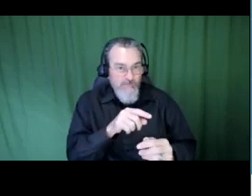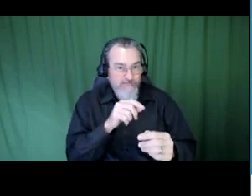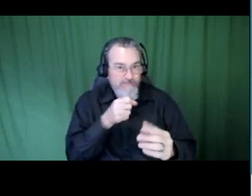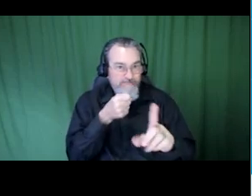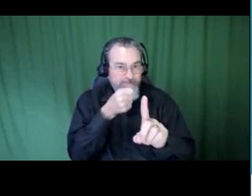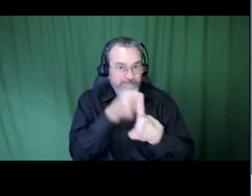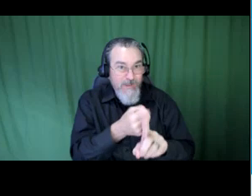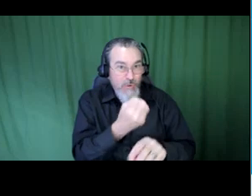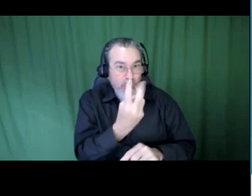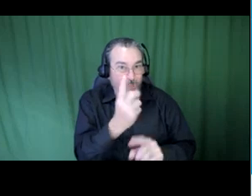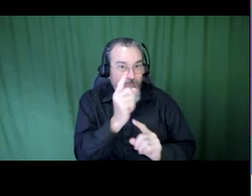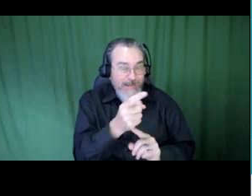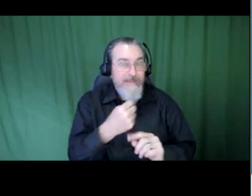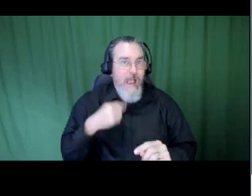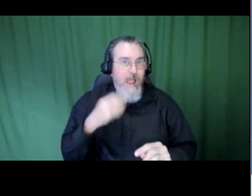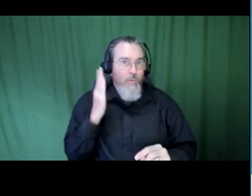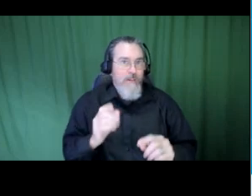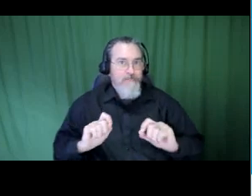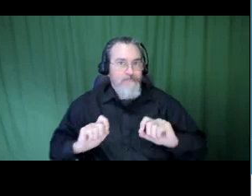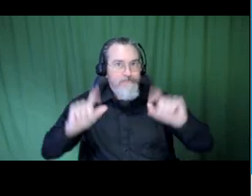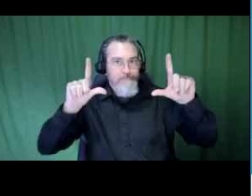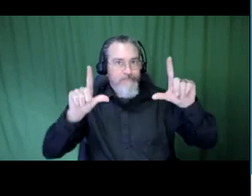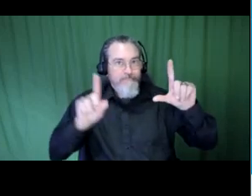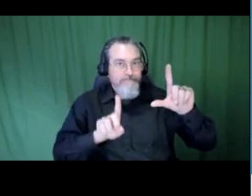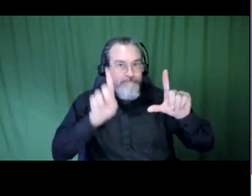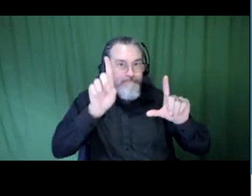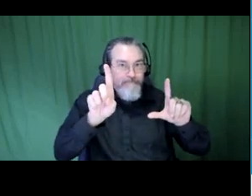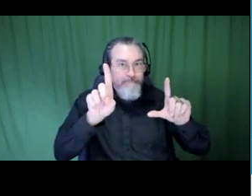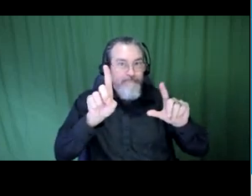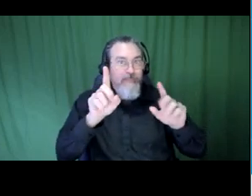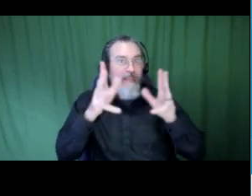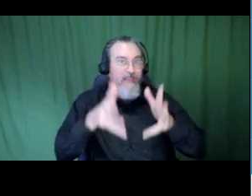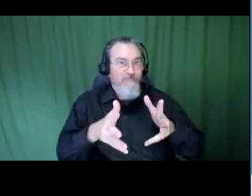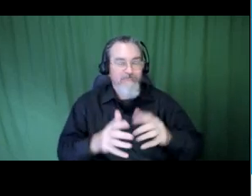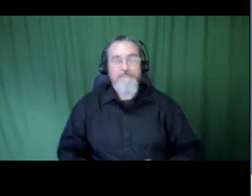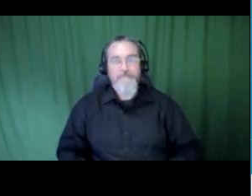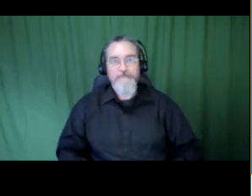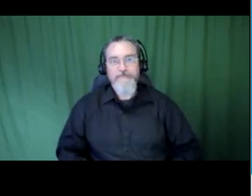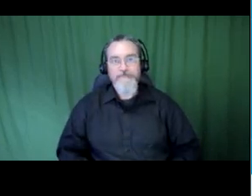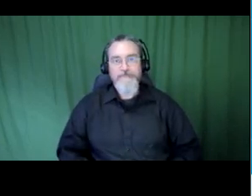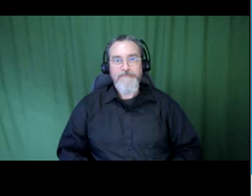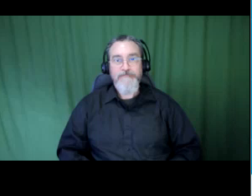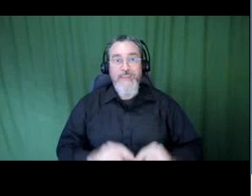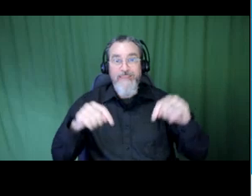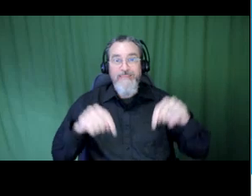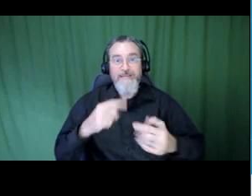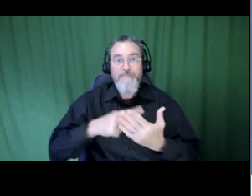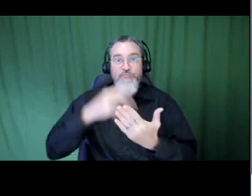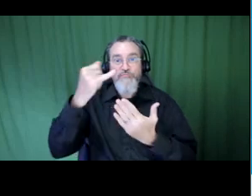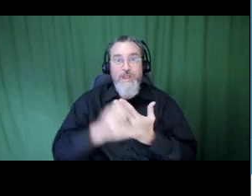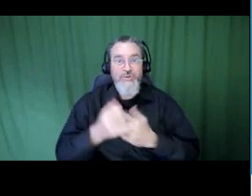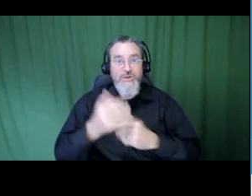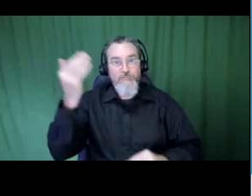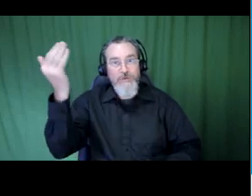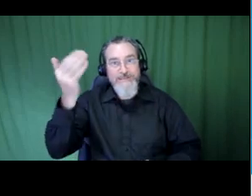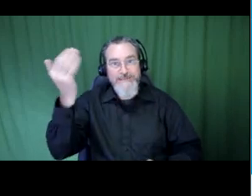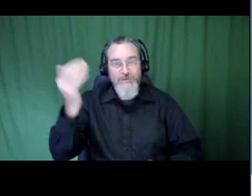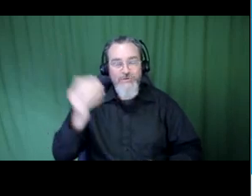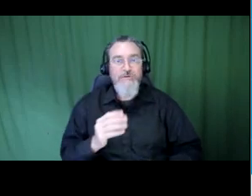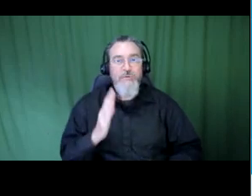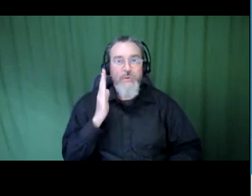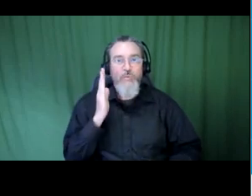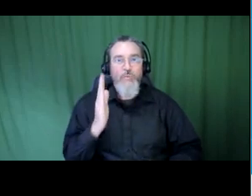know that it is time to wrap up and that you have 1 minute remaining. For these project presentations, we are going to be